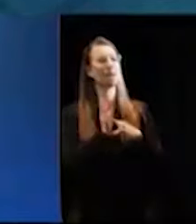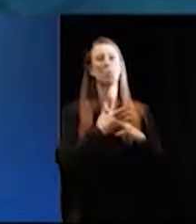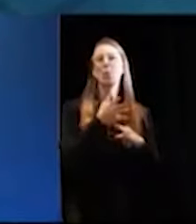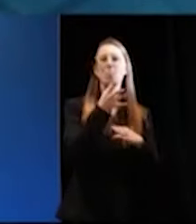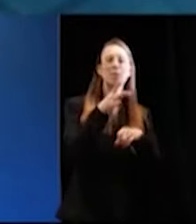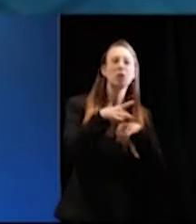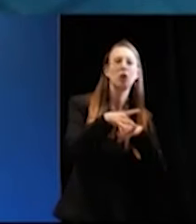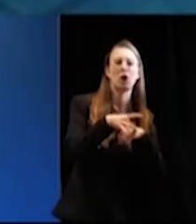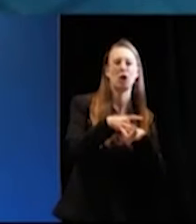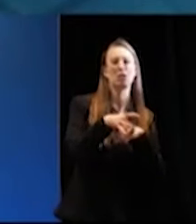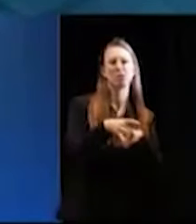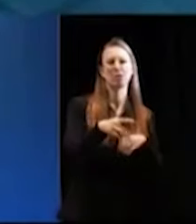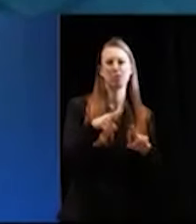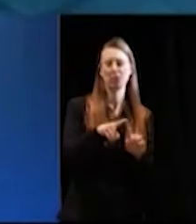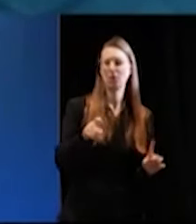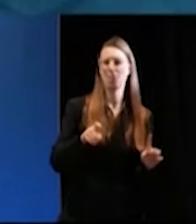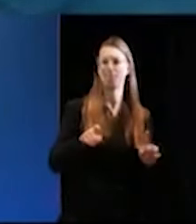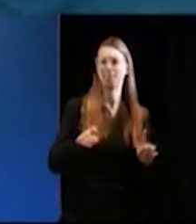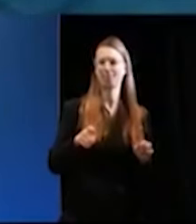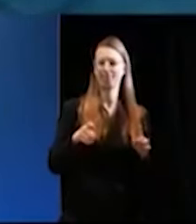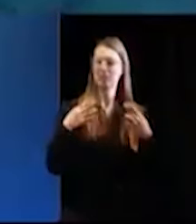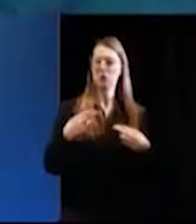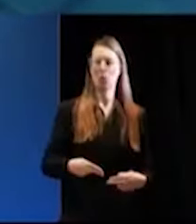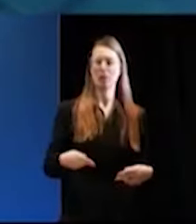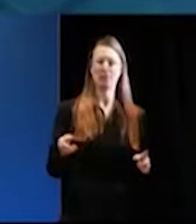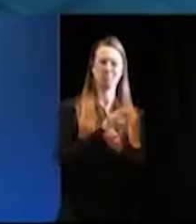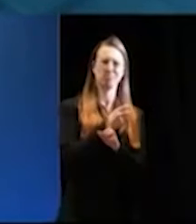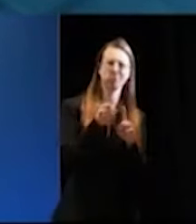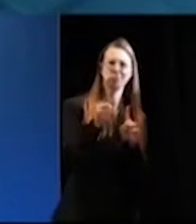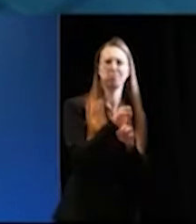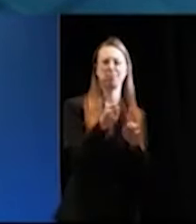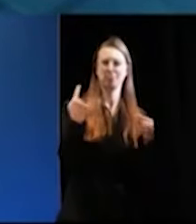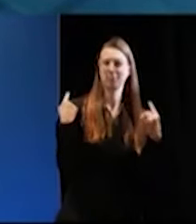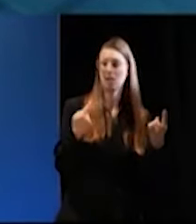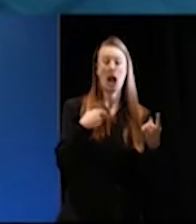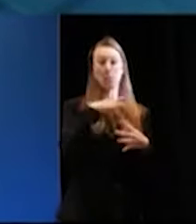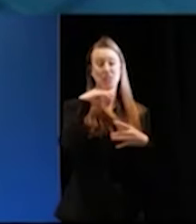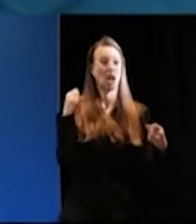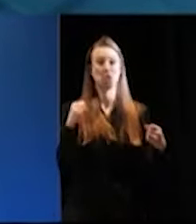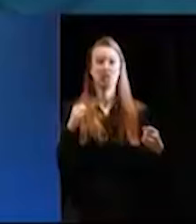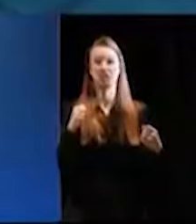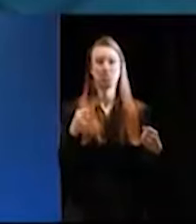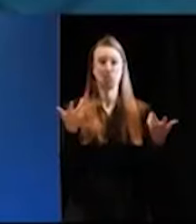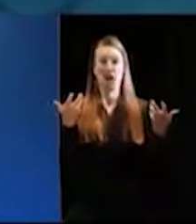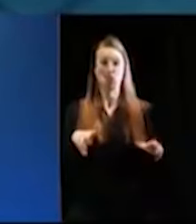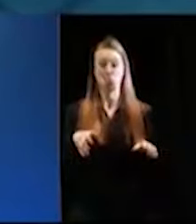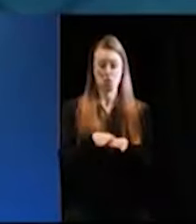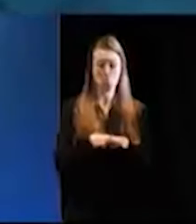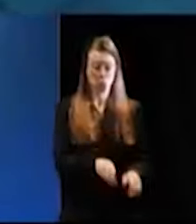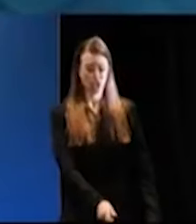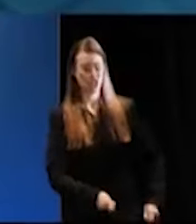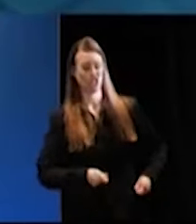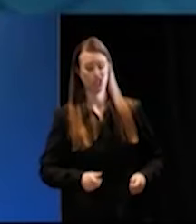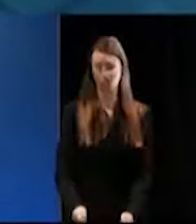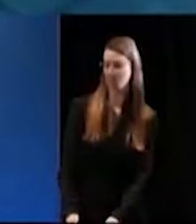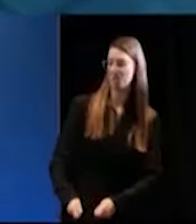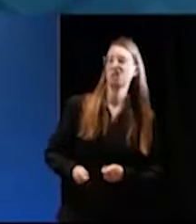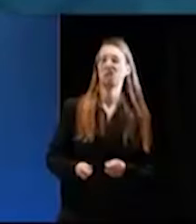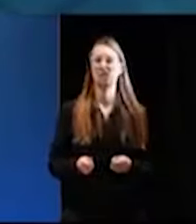assault by mankind on Mother Earth. I'm tired of it. I don't want to be putting on my boots every morning when I wake up to go to some other